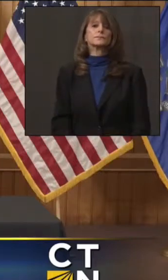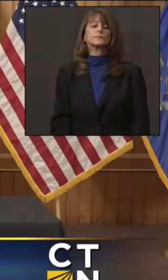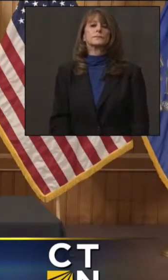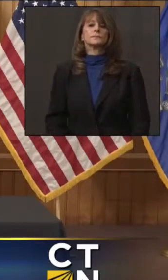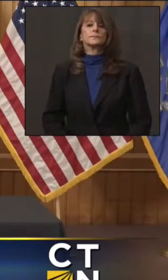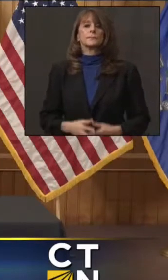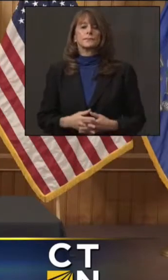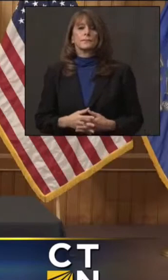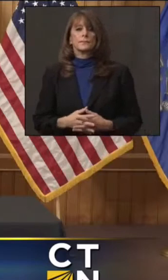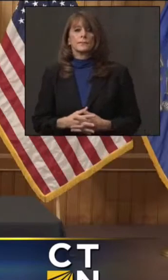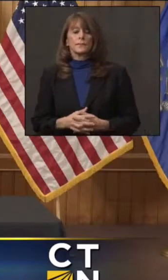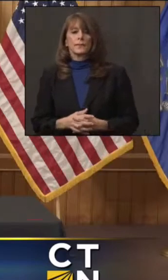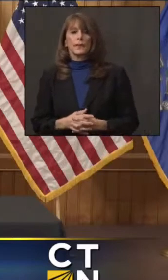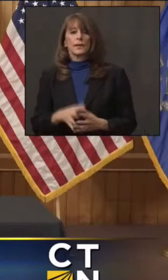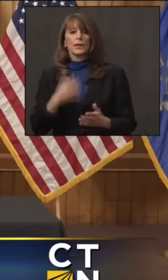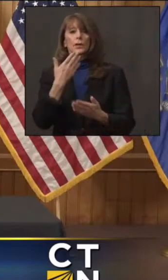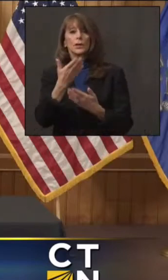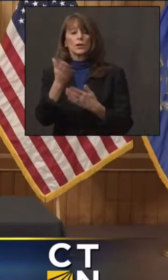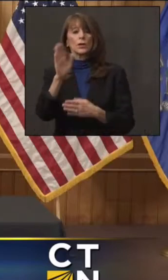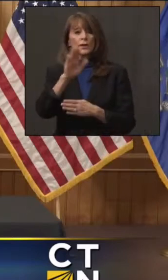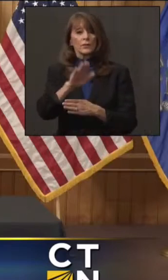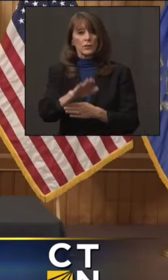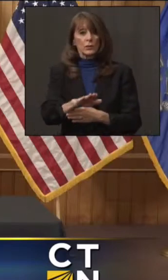Afternoon. This is Macron, the Bulletin.